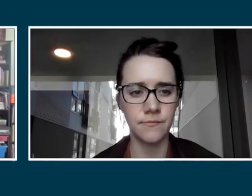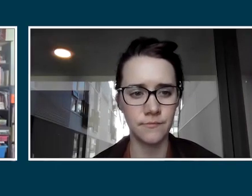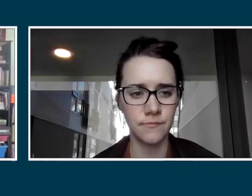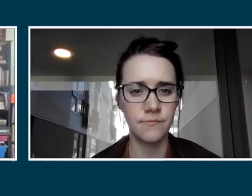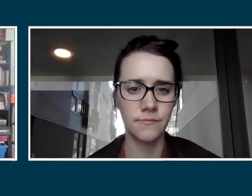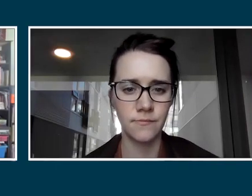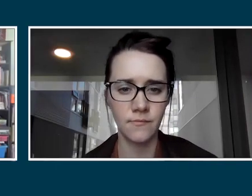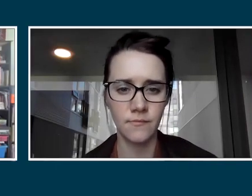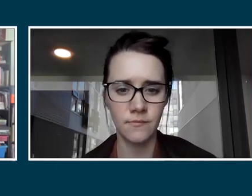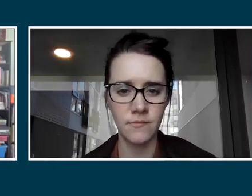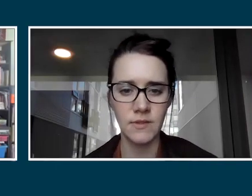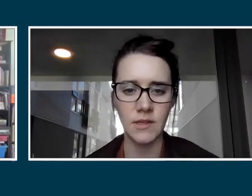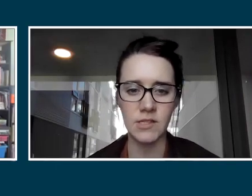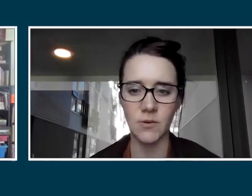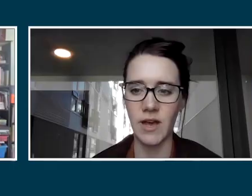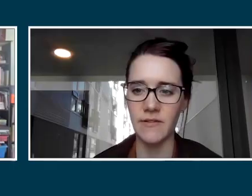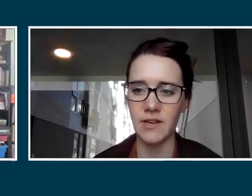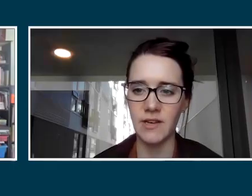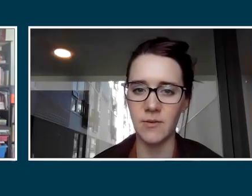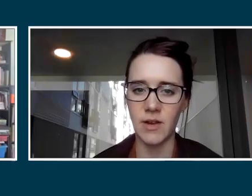So good.